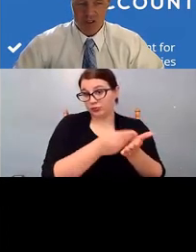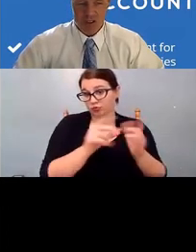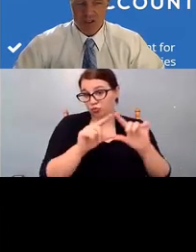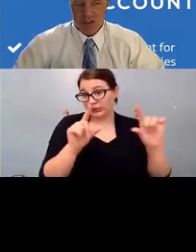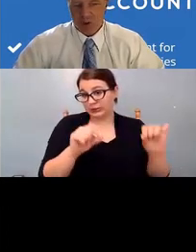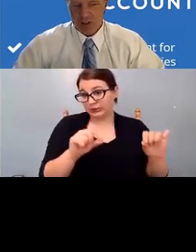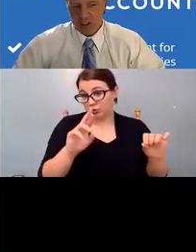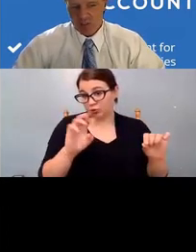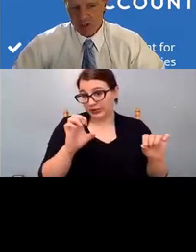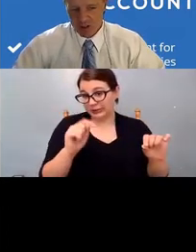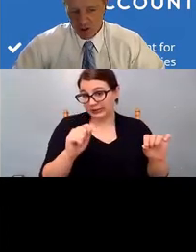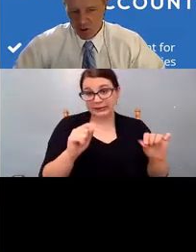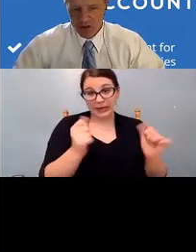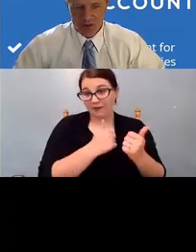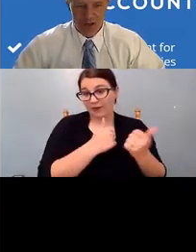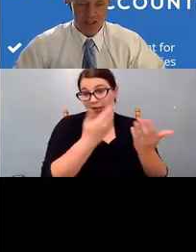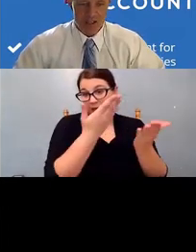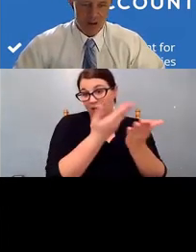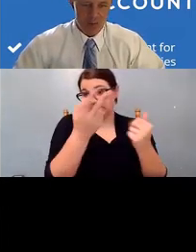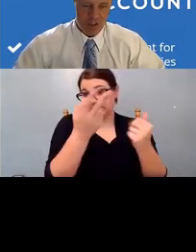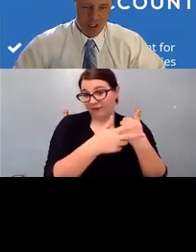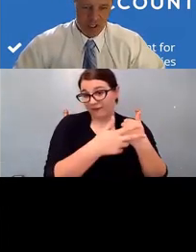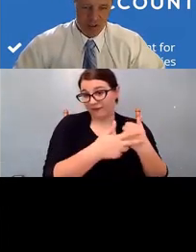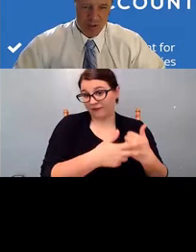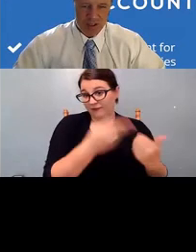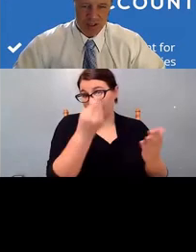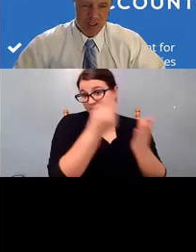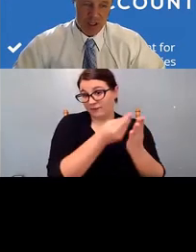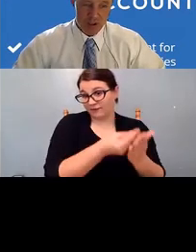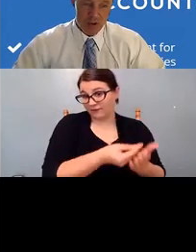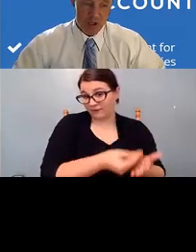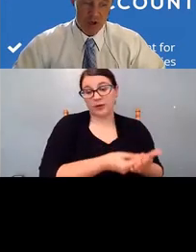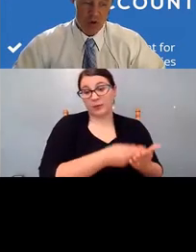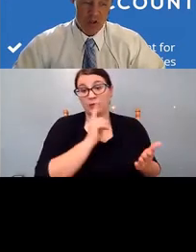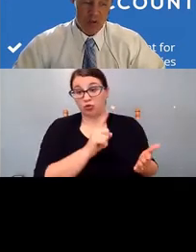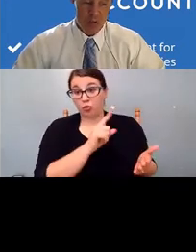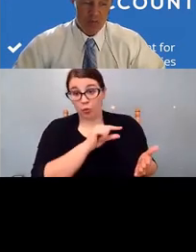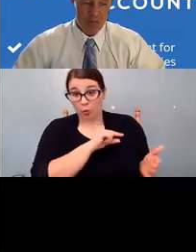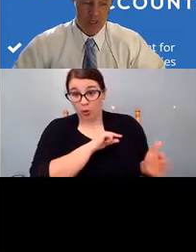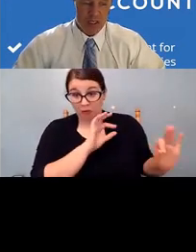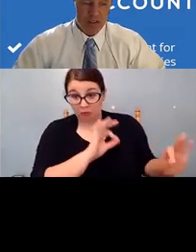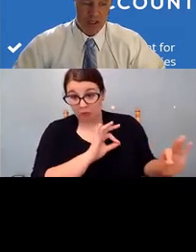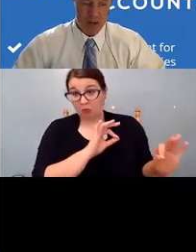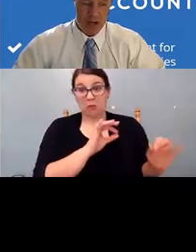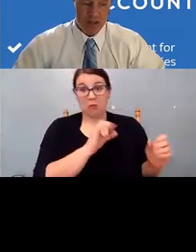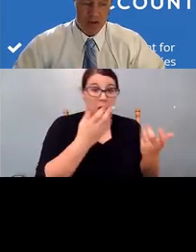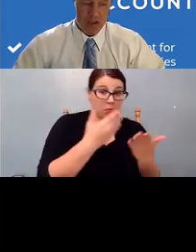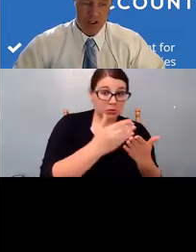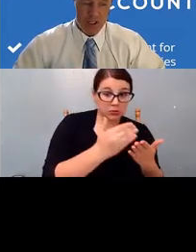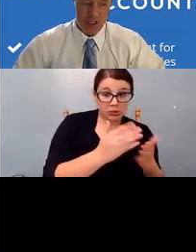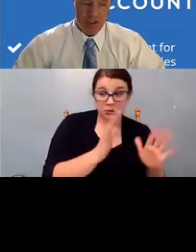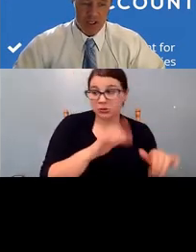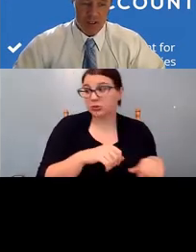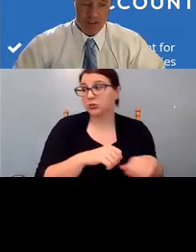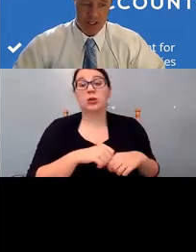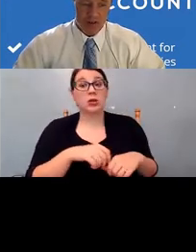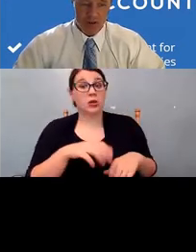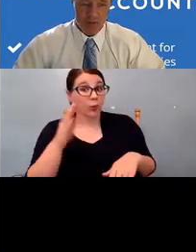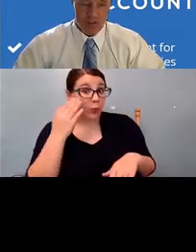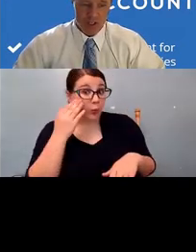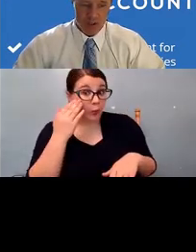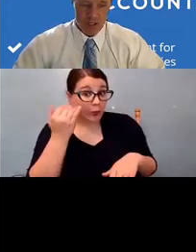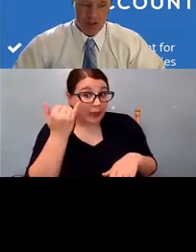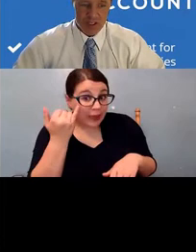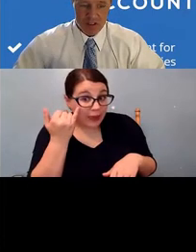sure that was the expenditure qualified and how much did I spend. Do know that when money is sent back to a checking or savings account